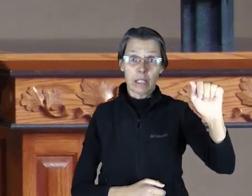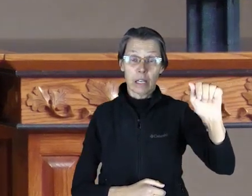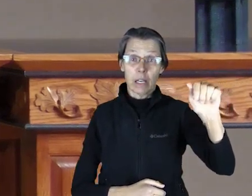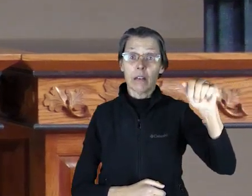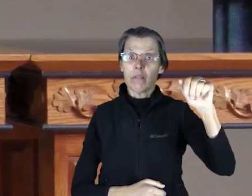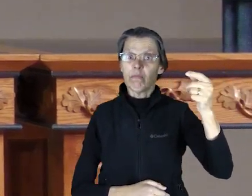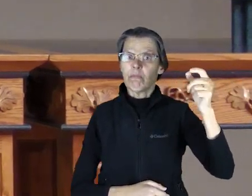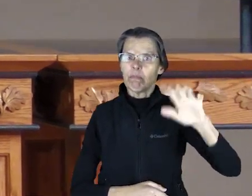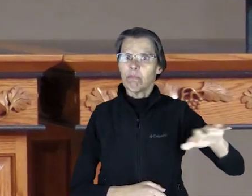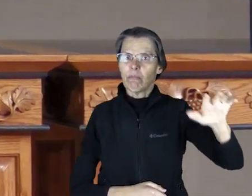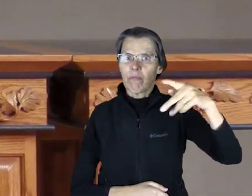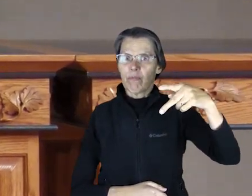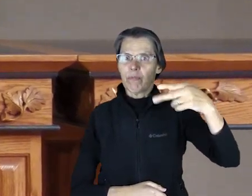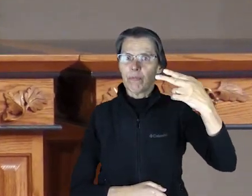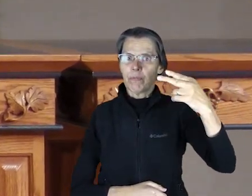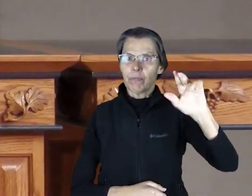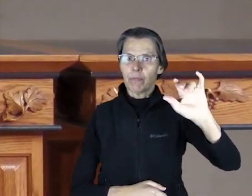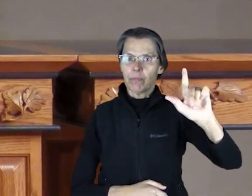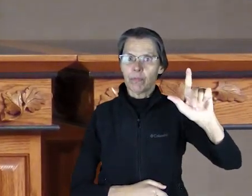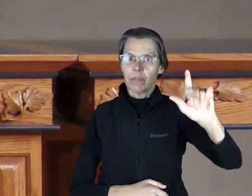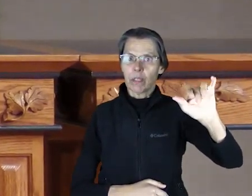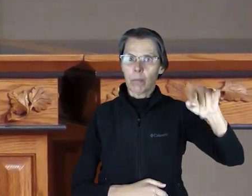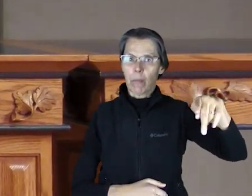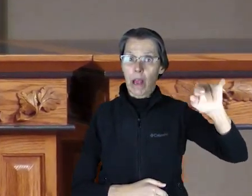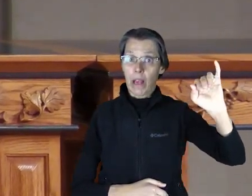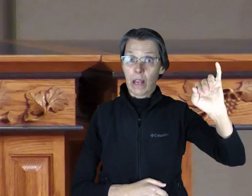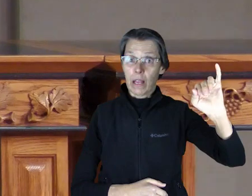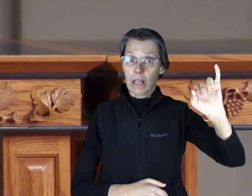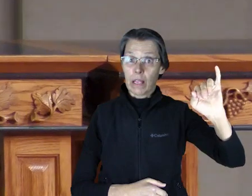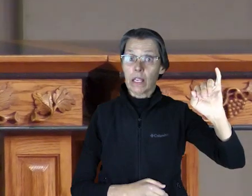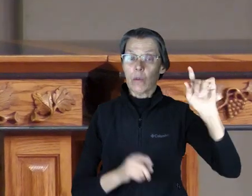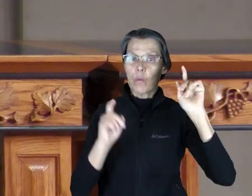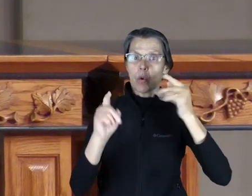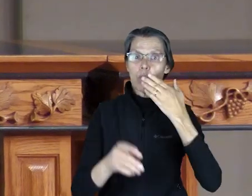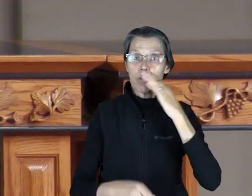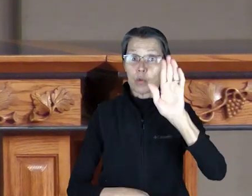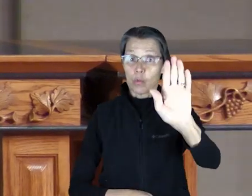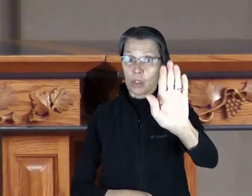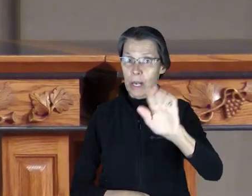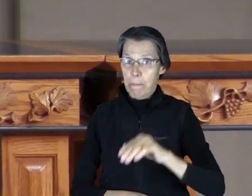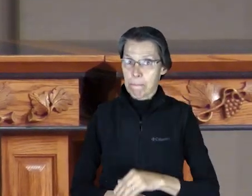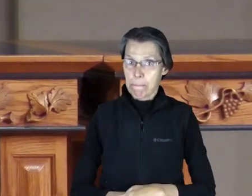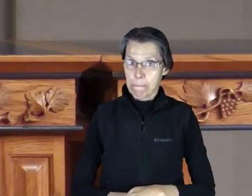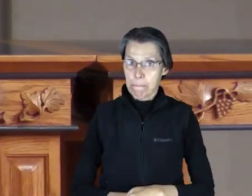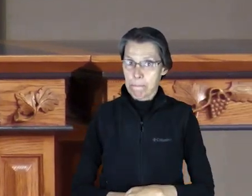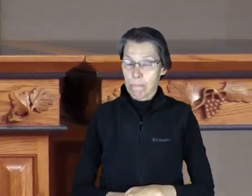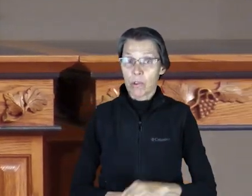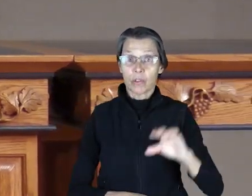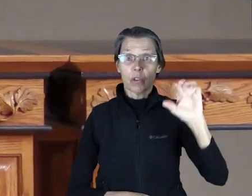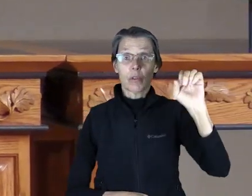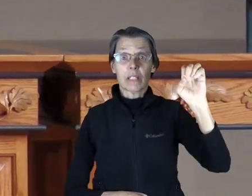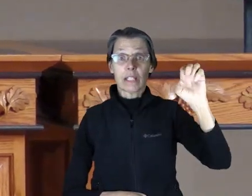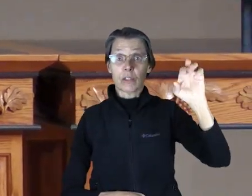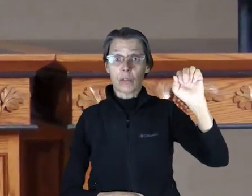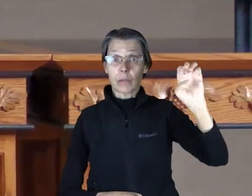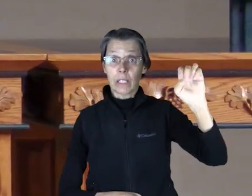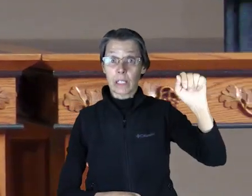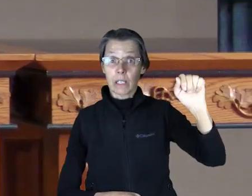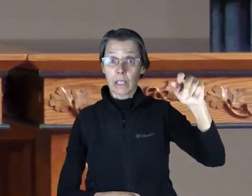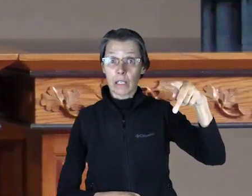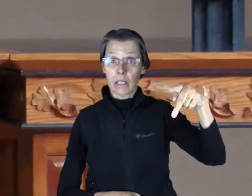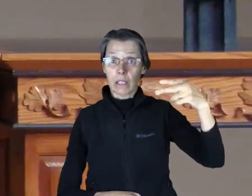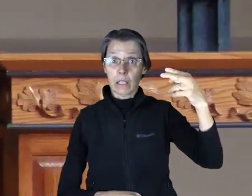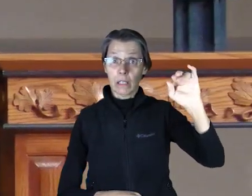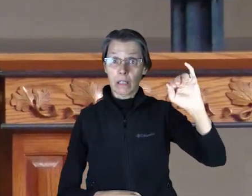time. A resolute journey where he will not turn aside. And it's at Caesarea Philippi, this last place